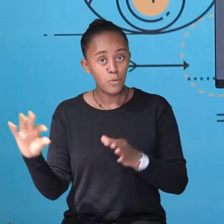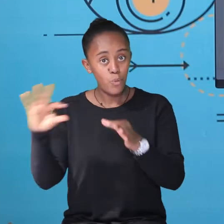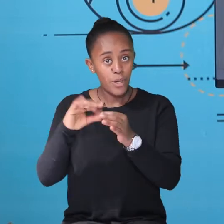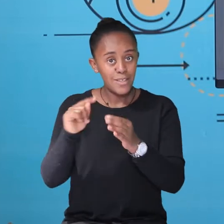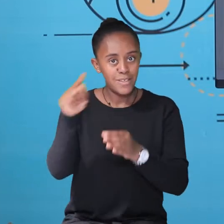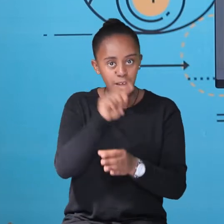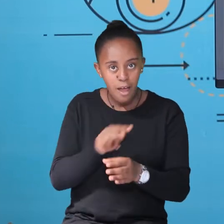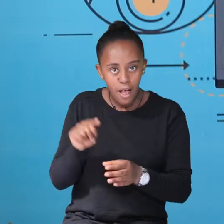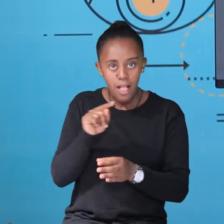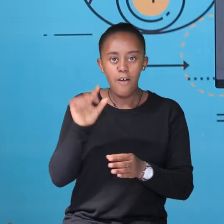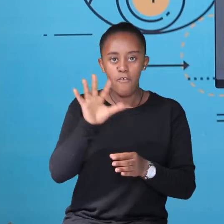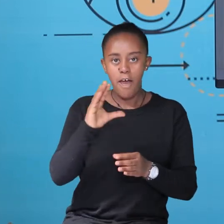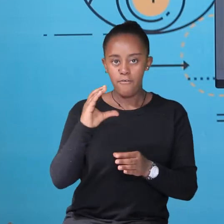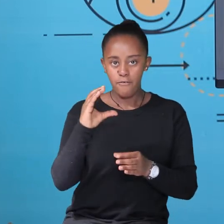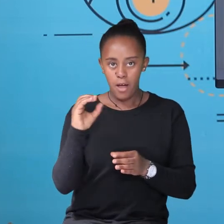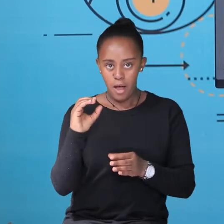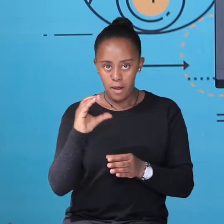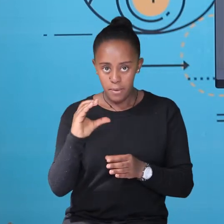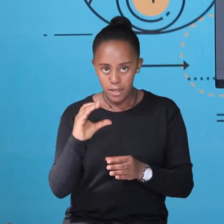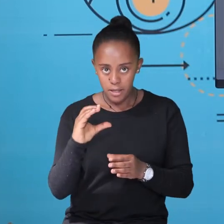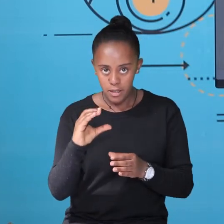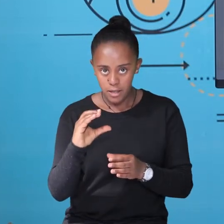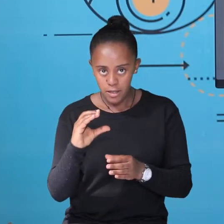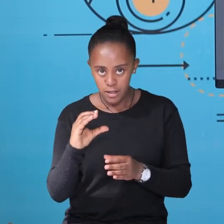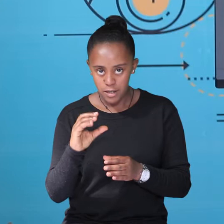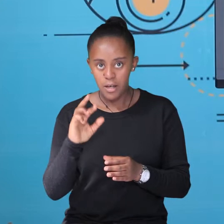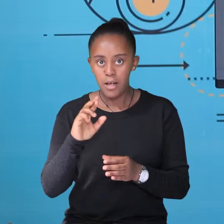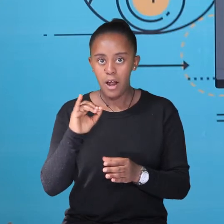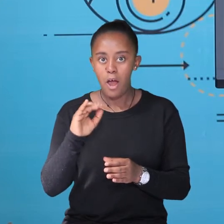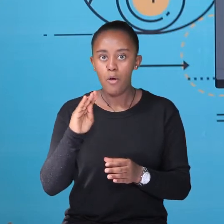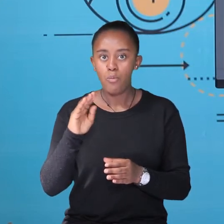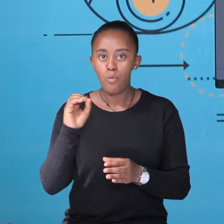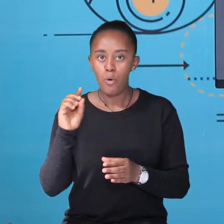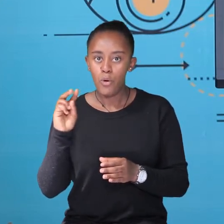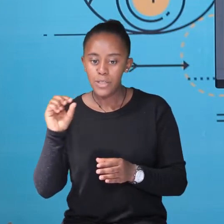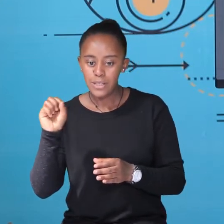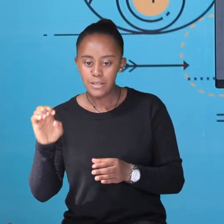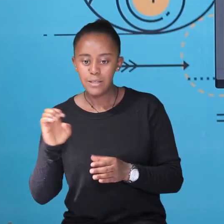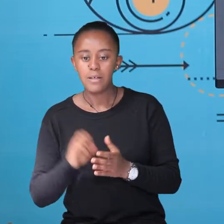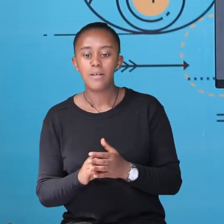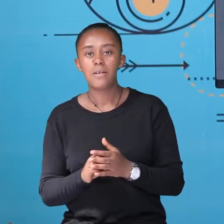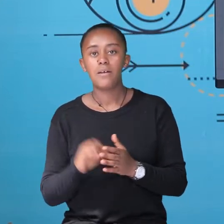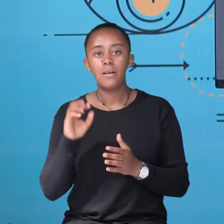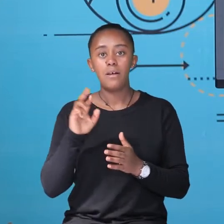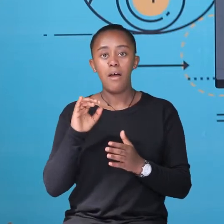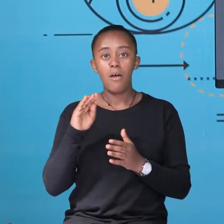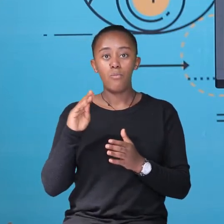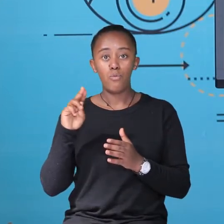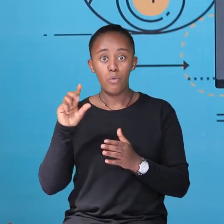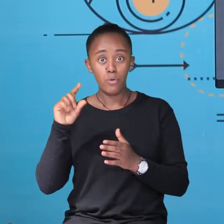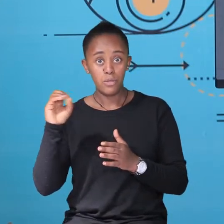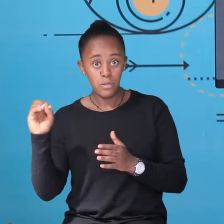here we have 5-carbon compound, ribulose biphosphate. And atmospheric